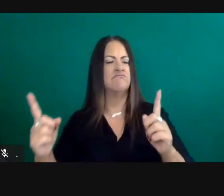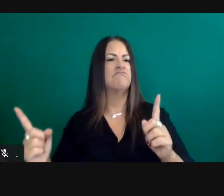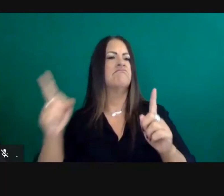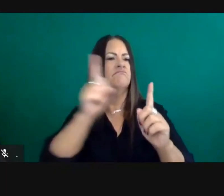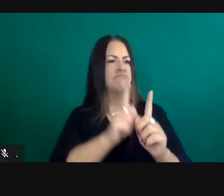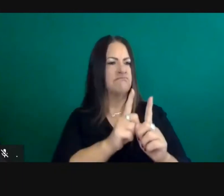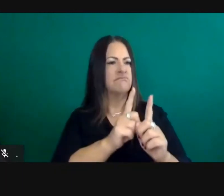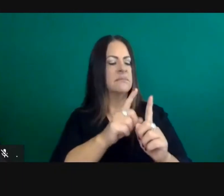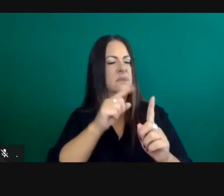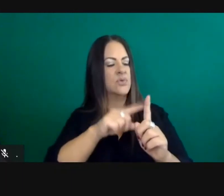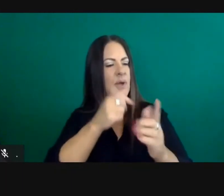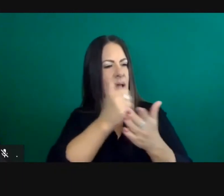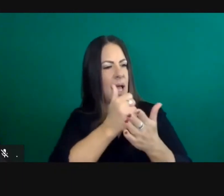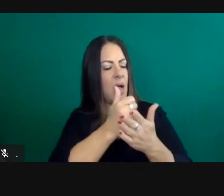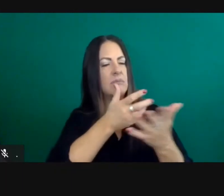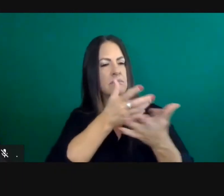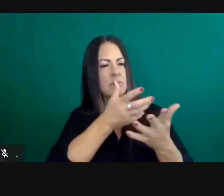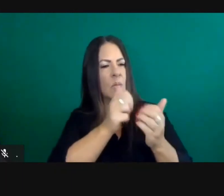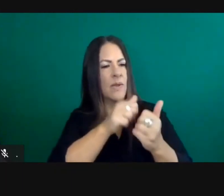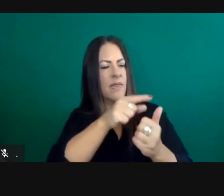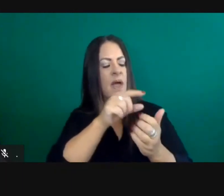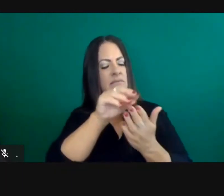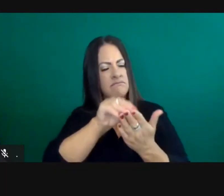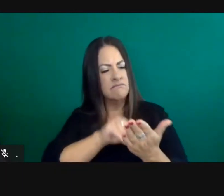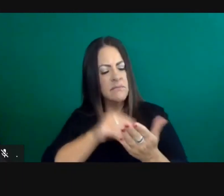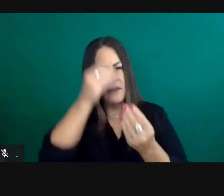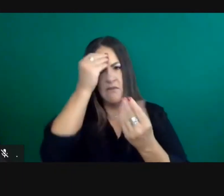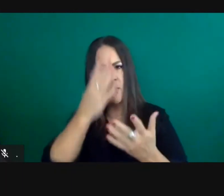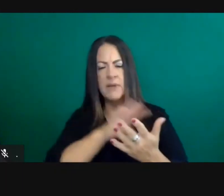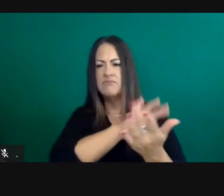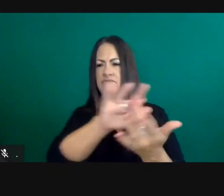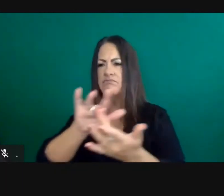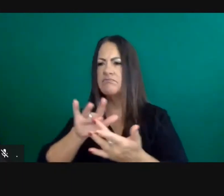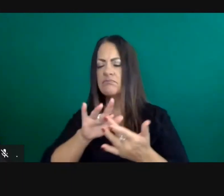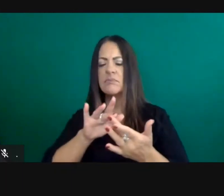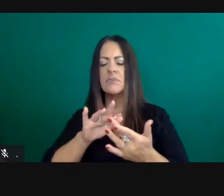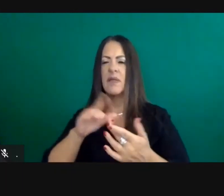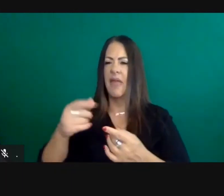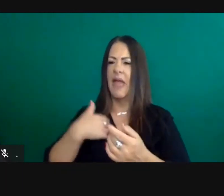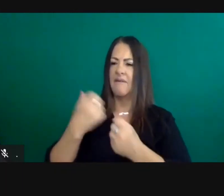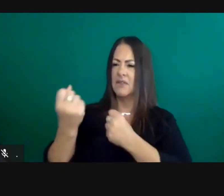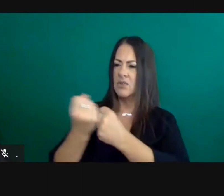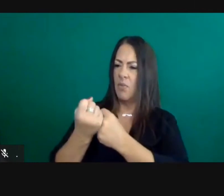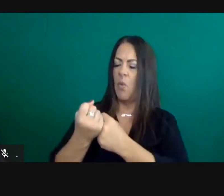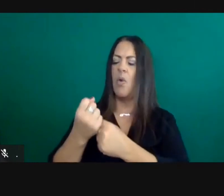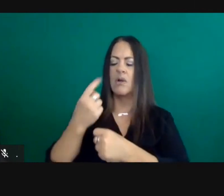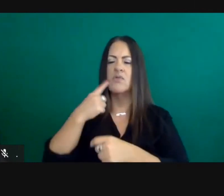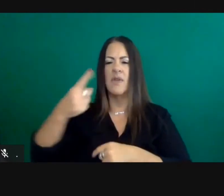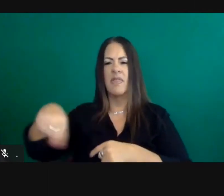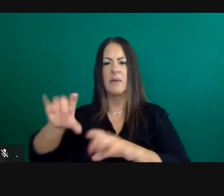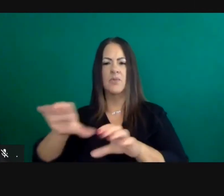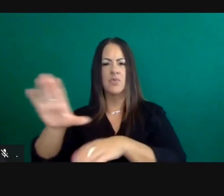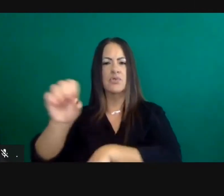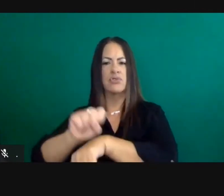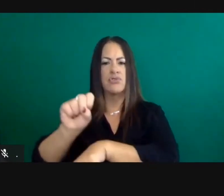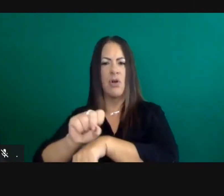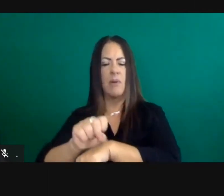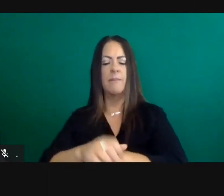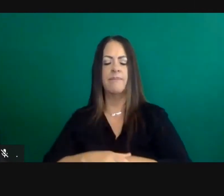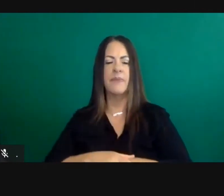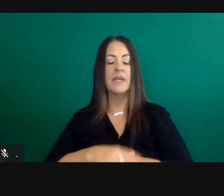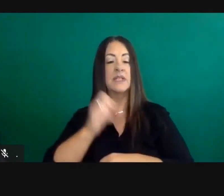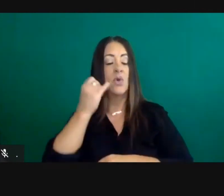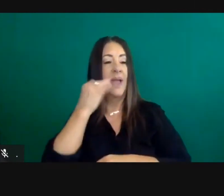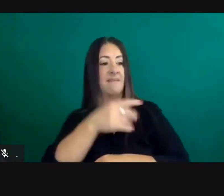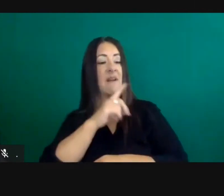they need testing, that they get it, as well as having the resources and supports to isolate